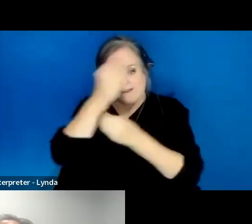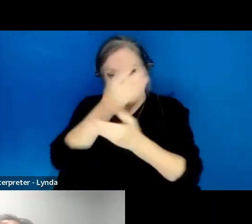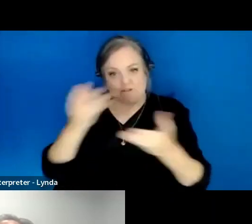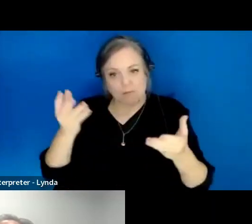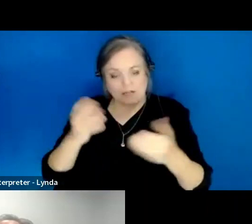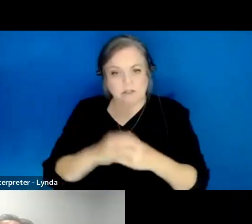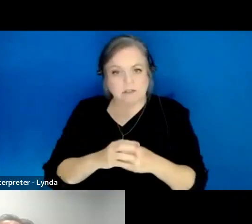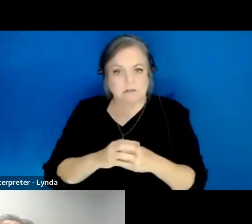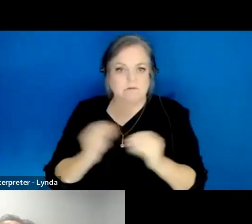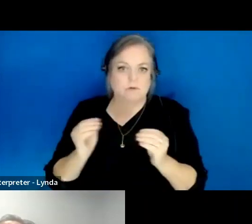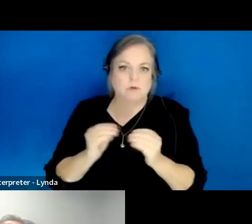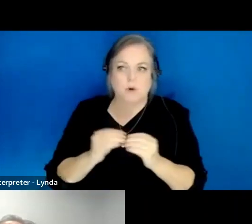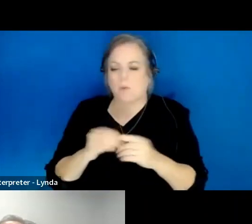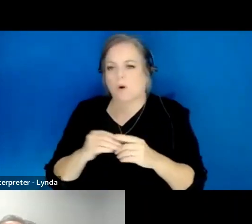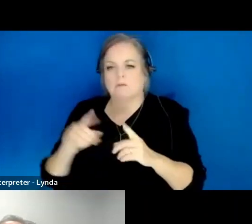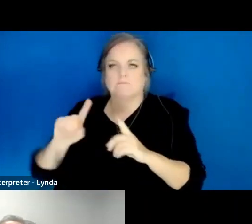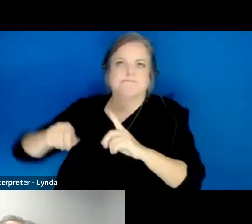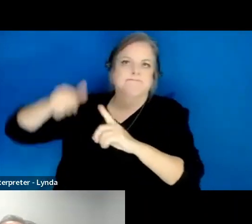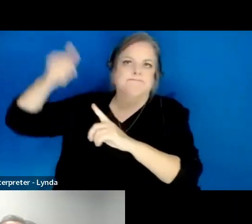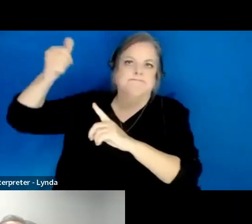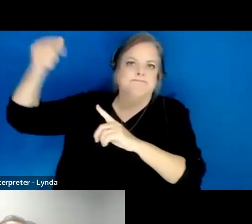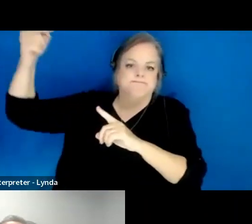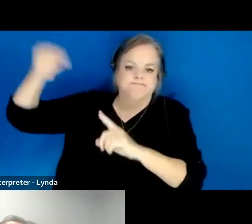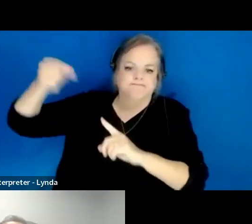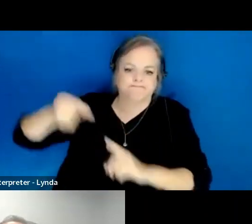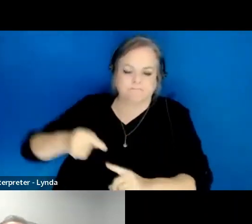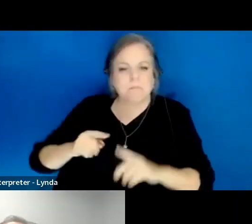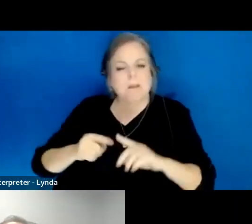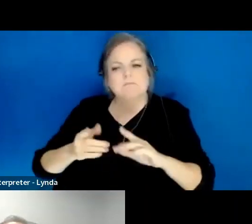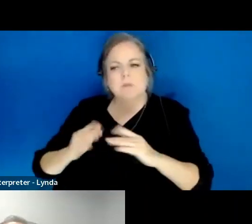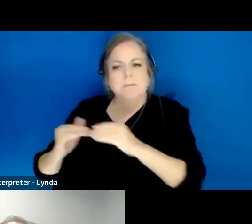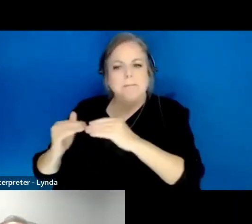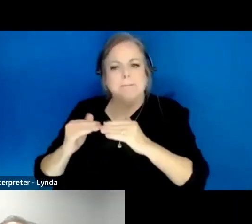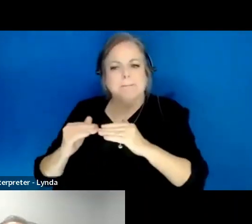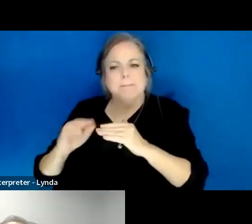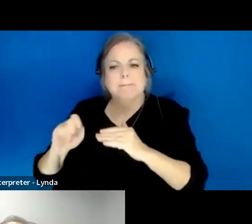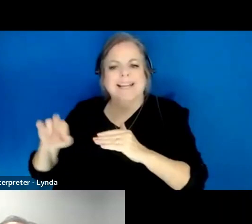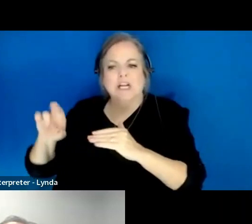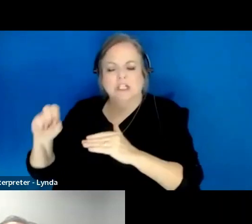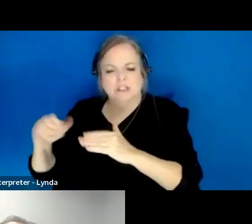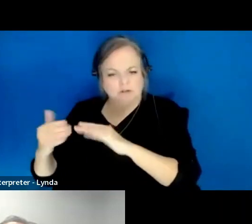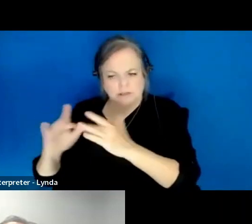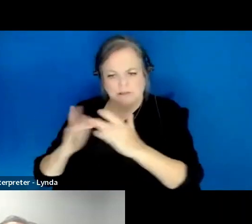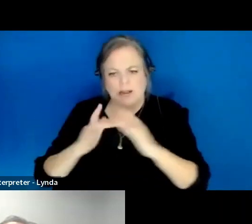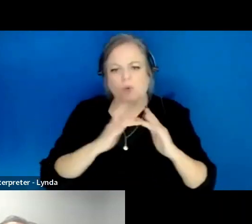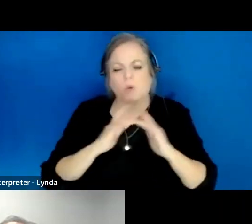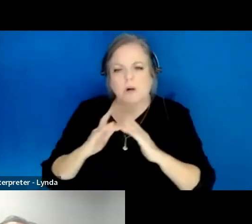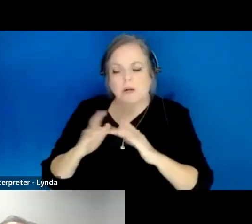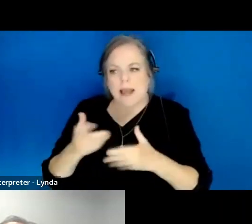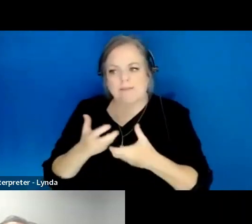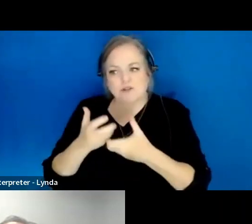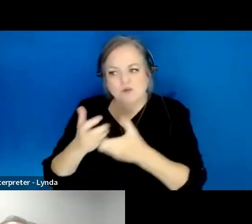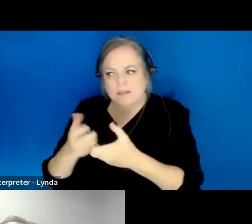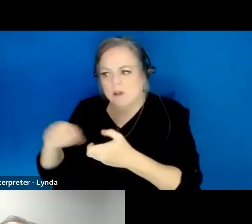longer necessarily dictated by authorities, but it's networked by peers. And having trusted messengers equipped